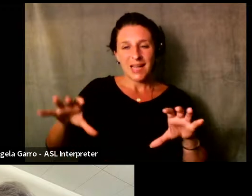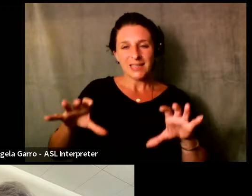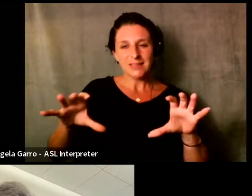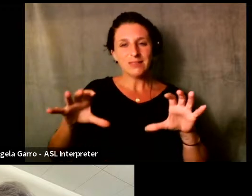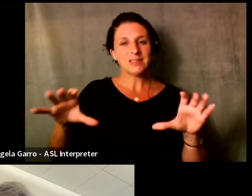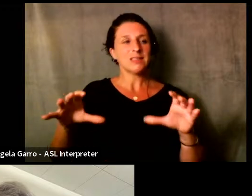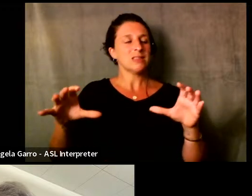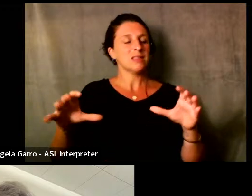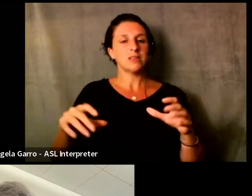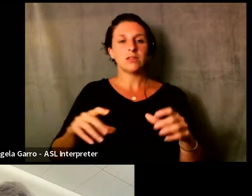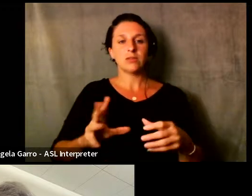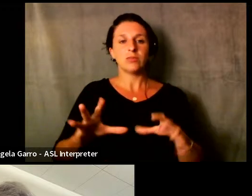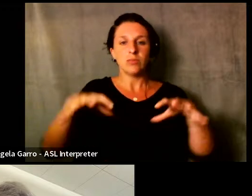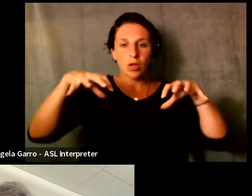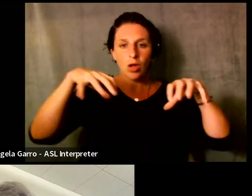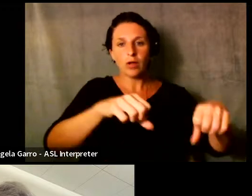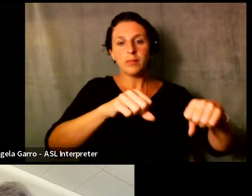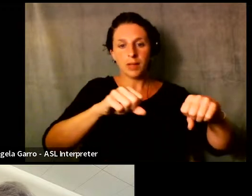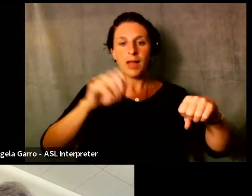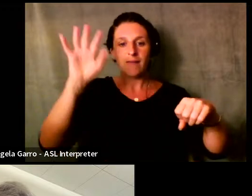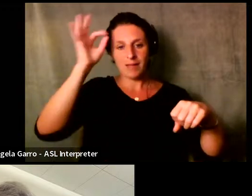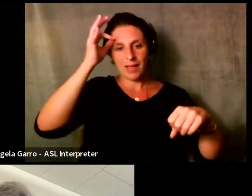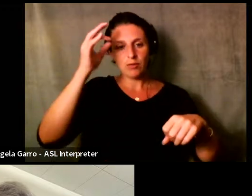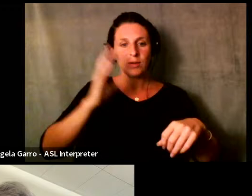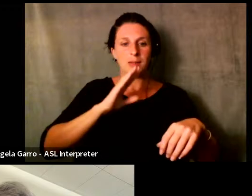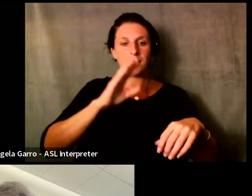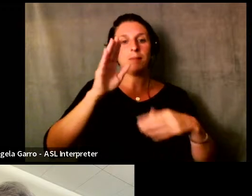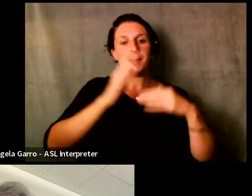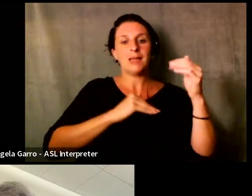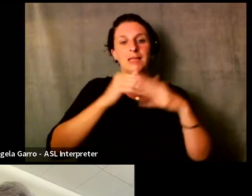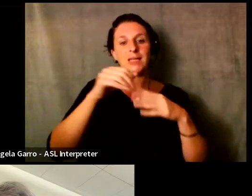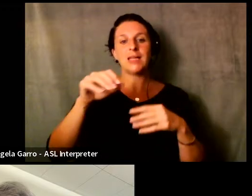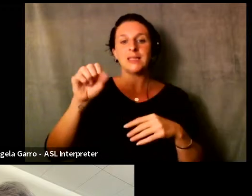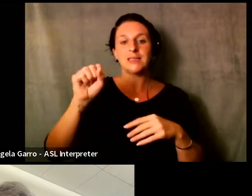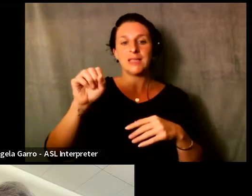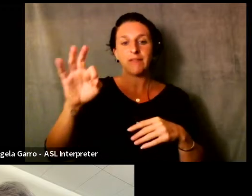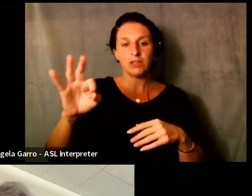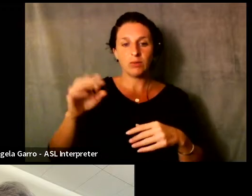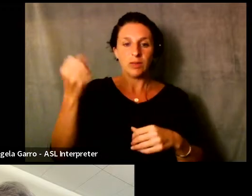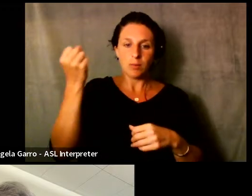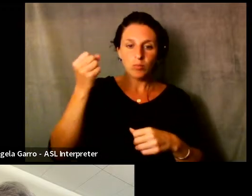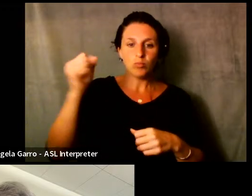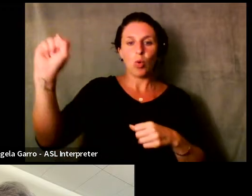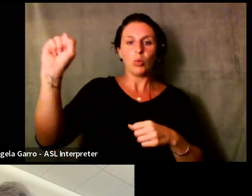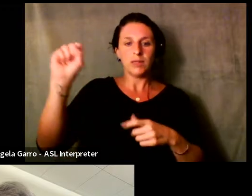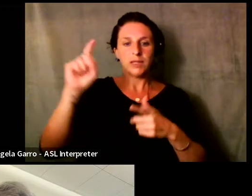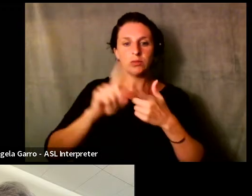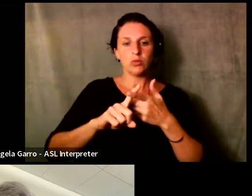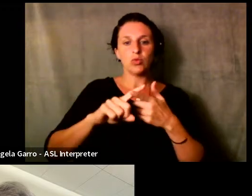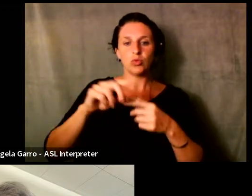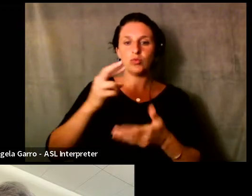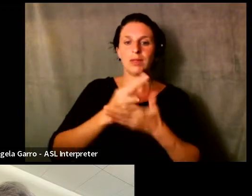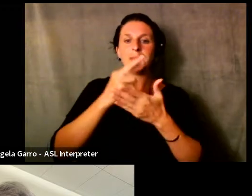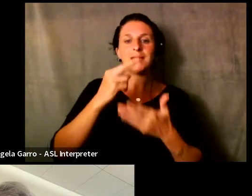federal building in San Francisco in protest of the Rehabilitation Act. And it